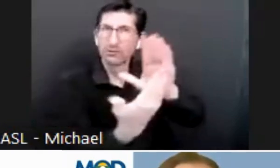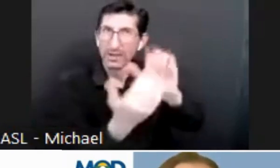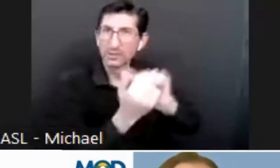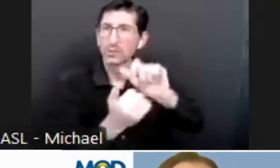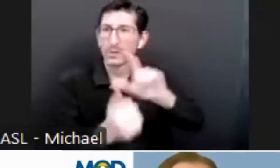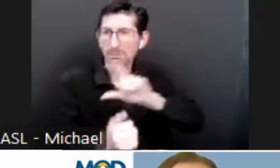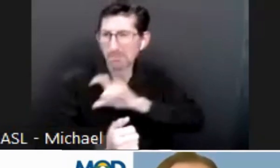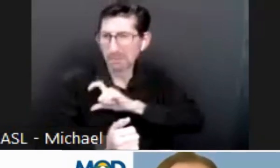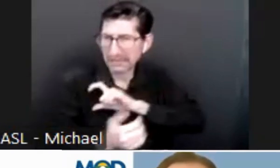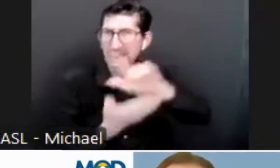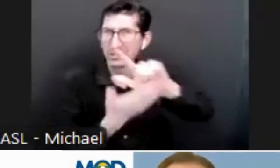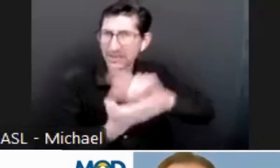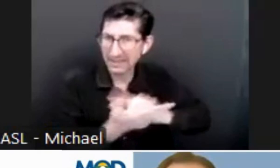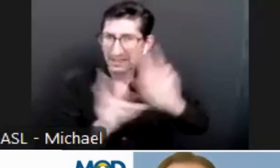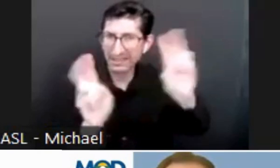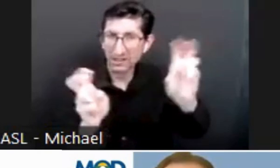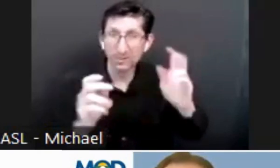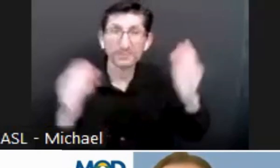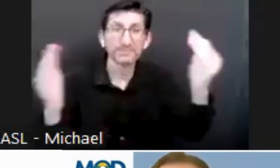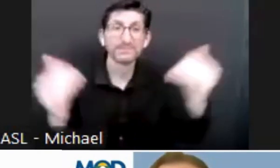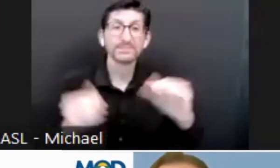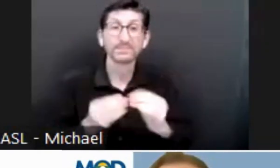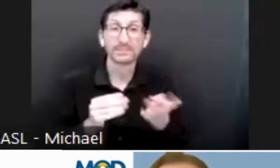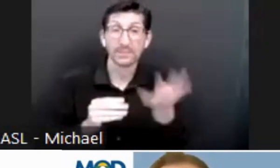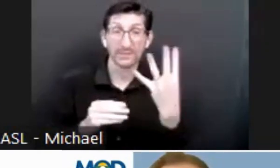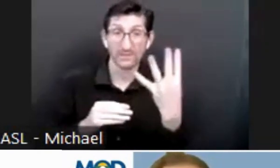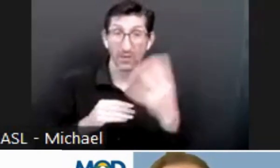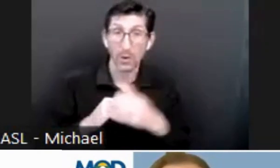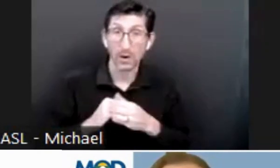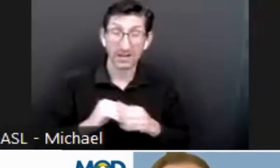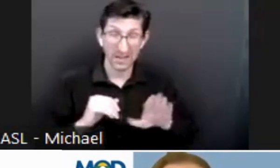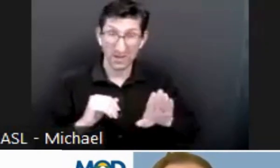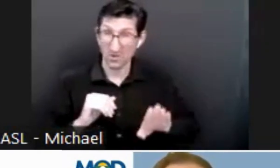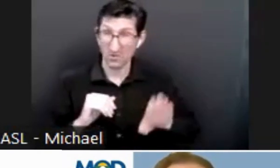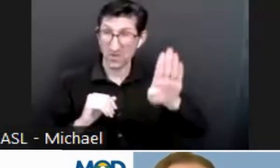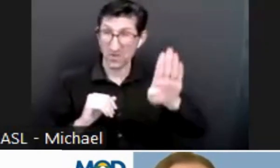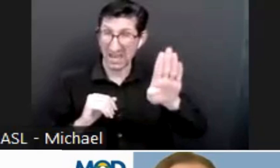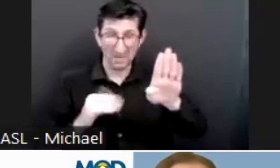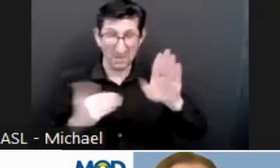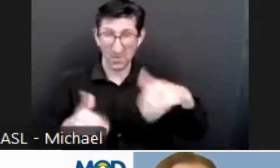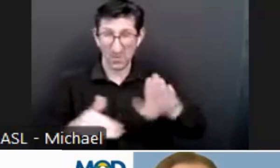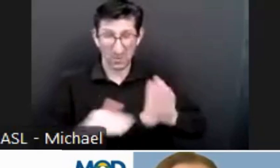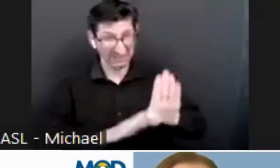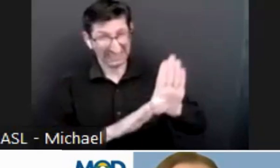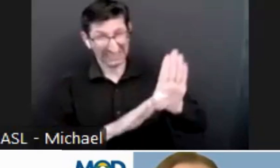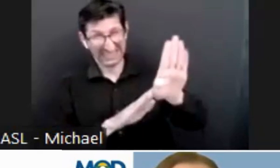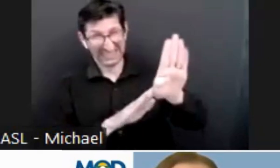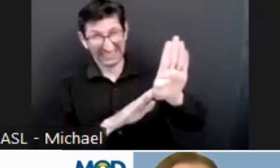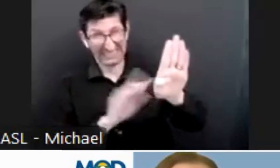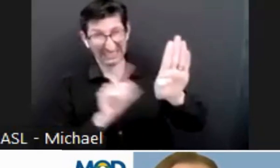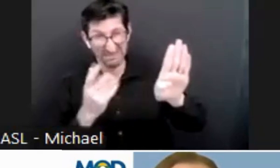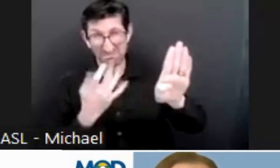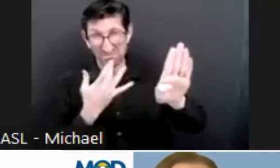tricky. The ramp outside of Ramona's building is too steep. What do we think about this one?